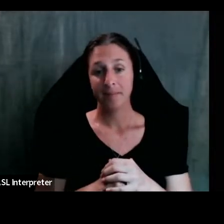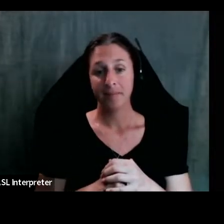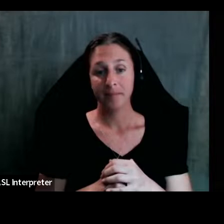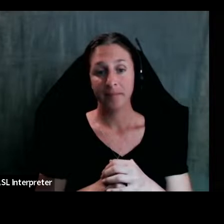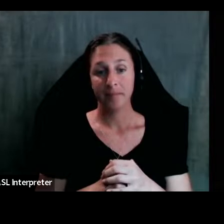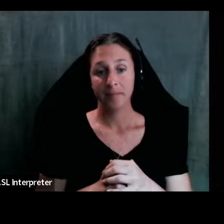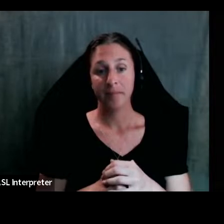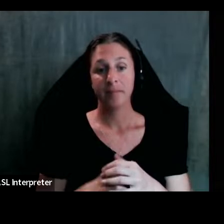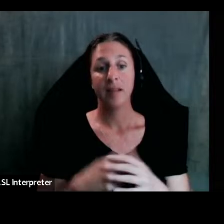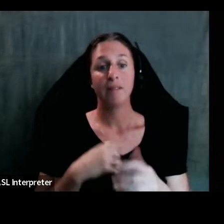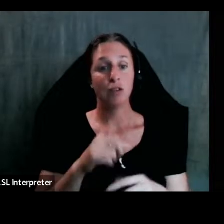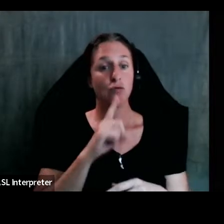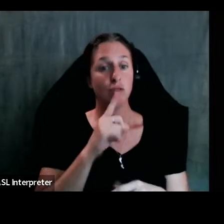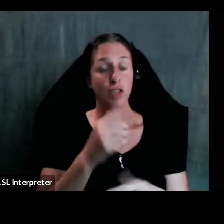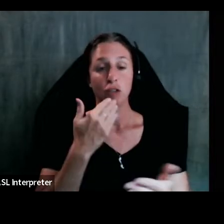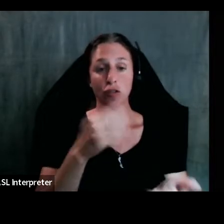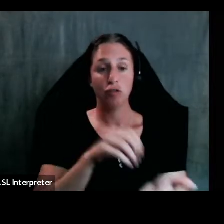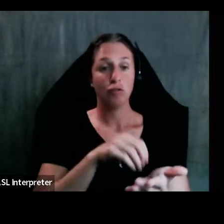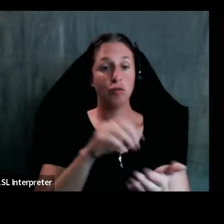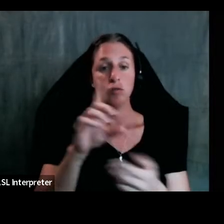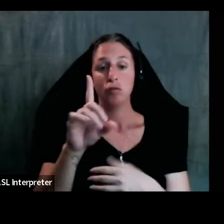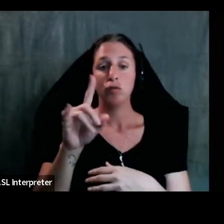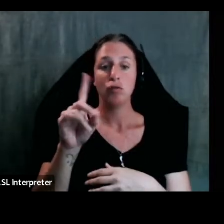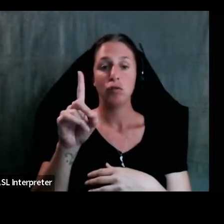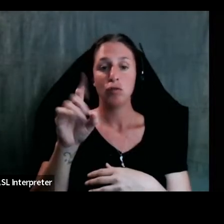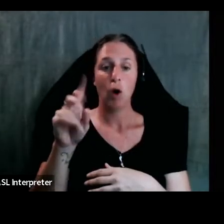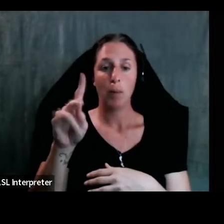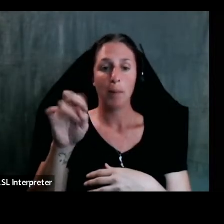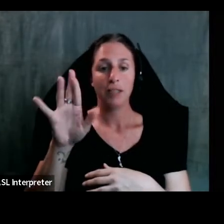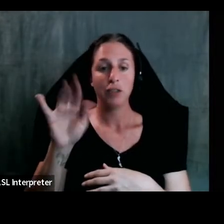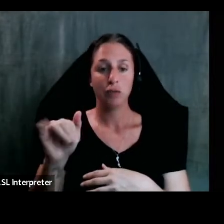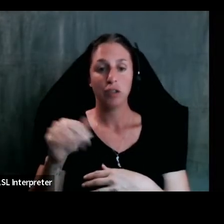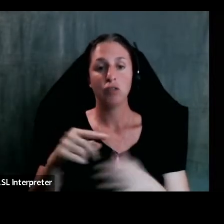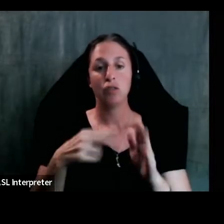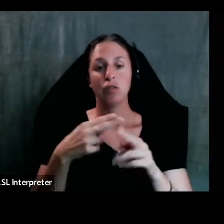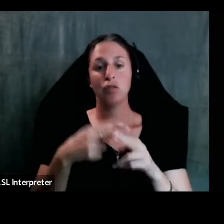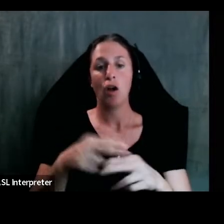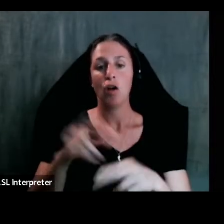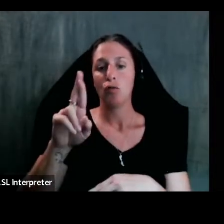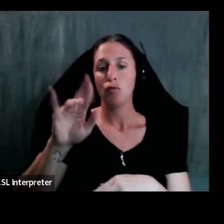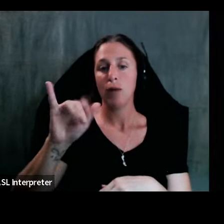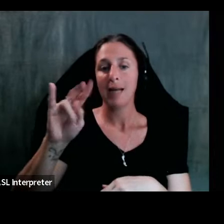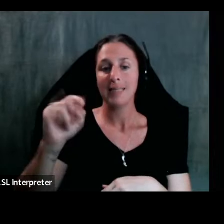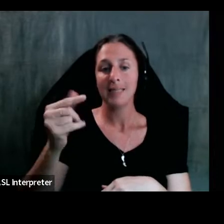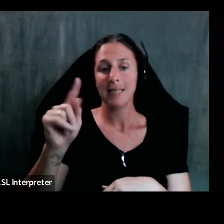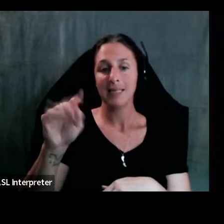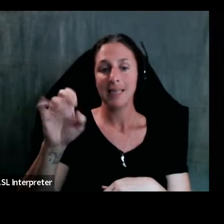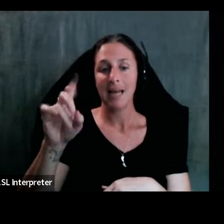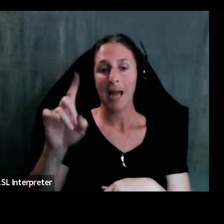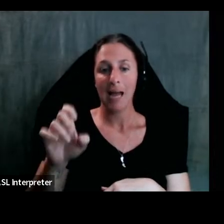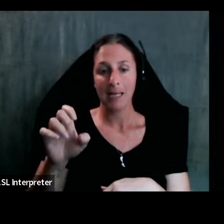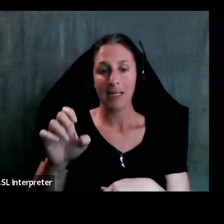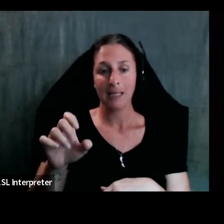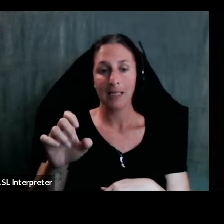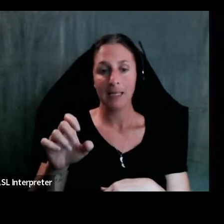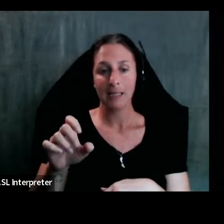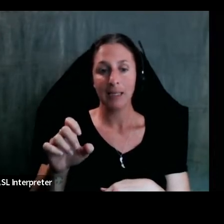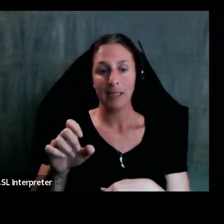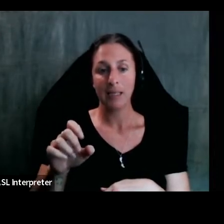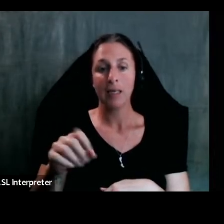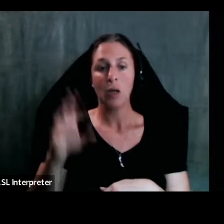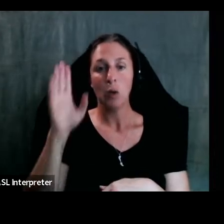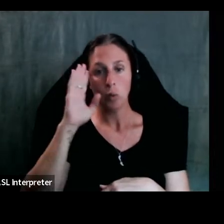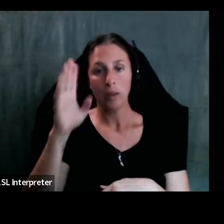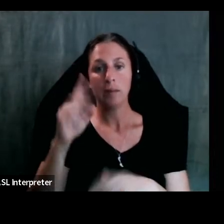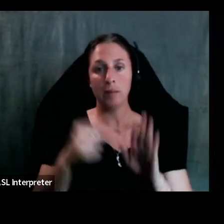There is a really good documentary called A Rising Tide that Assembly Member Mia Bonta will be screening on